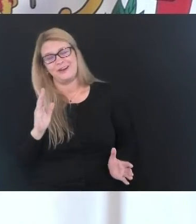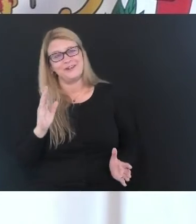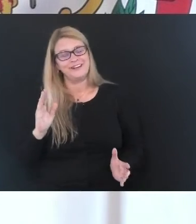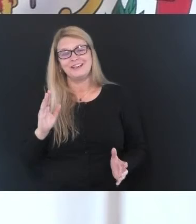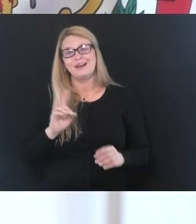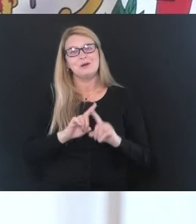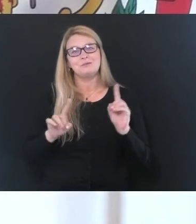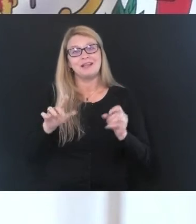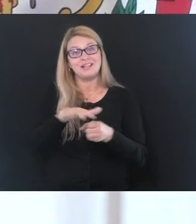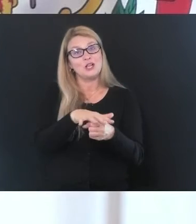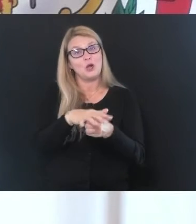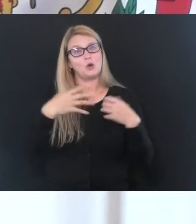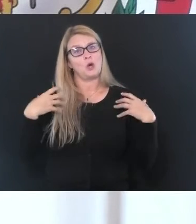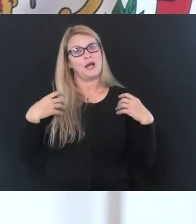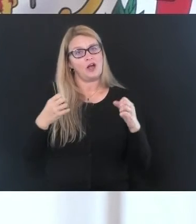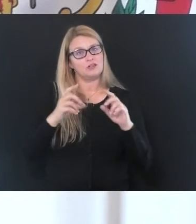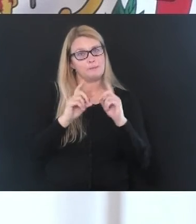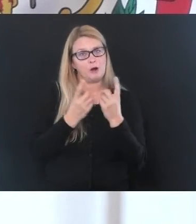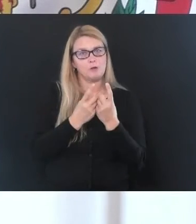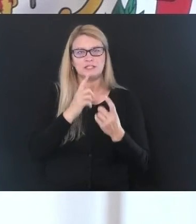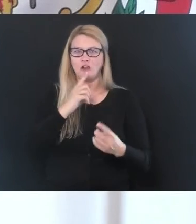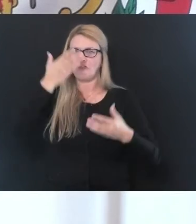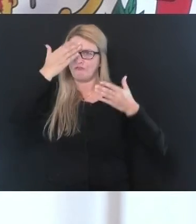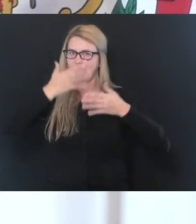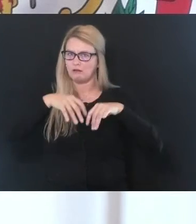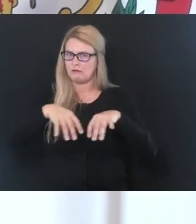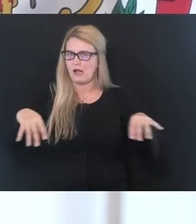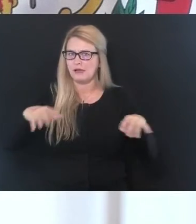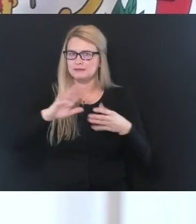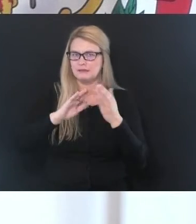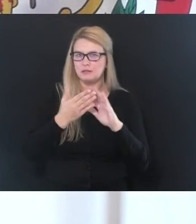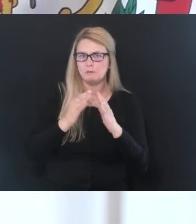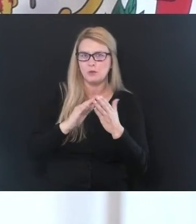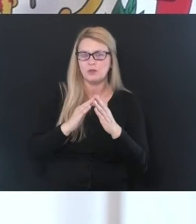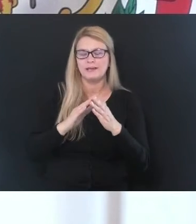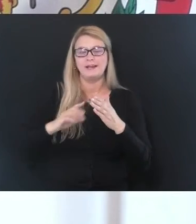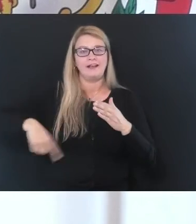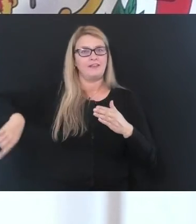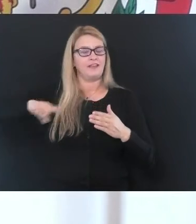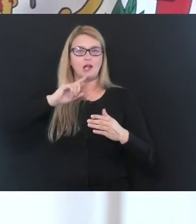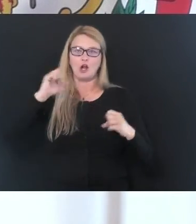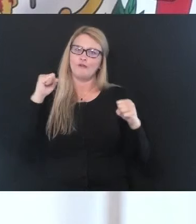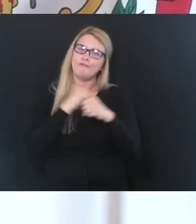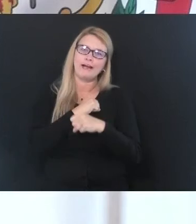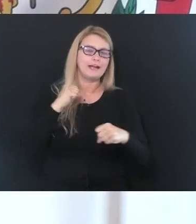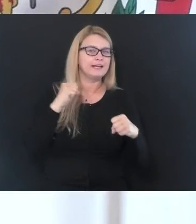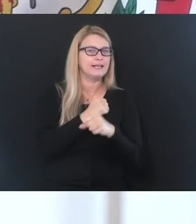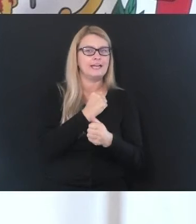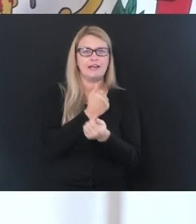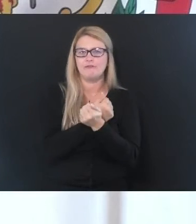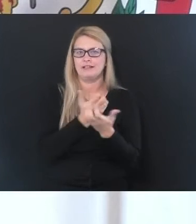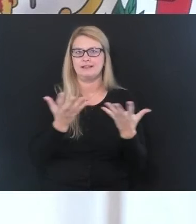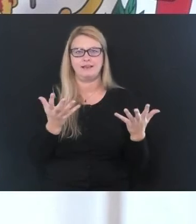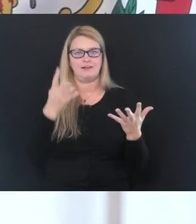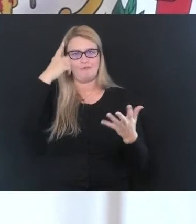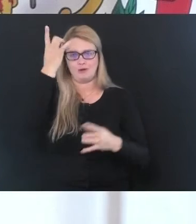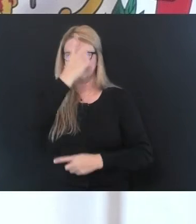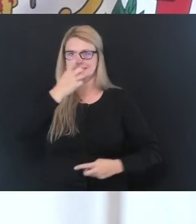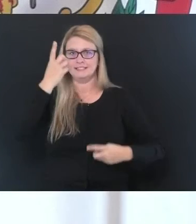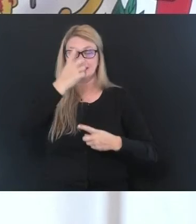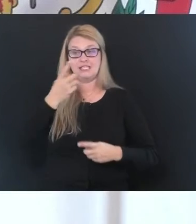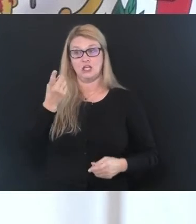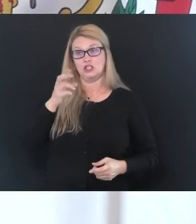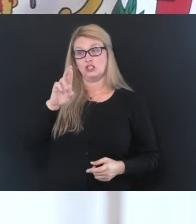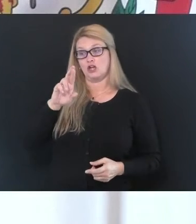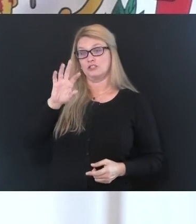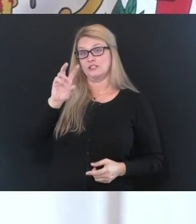local health departments are in the front lines in our communities, and they're the ones that are fighting this. And Dr. Stefanczyk